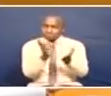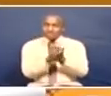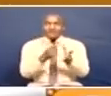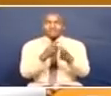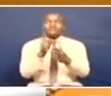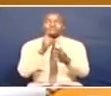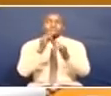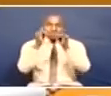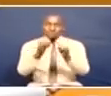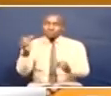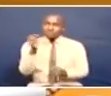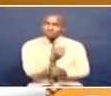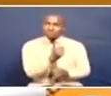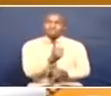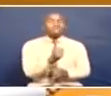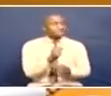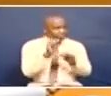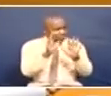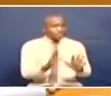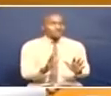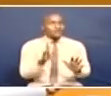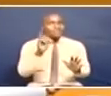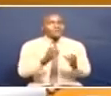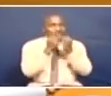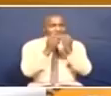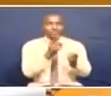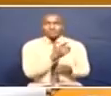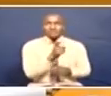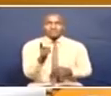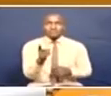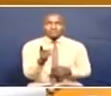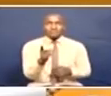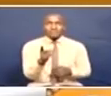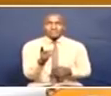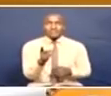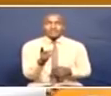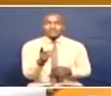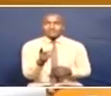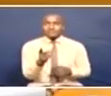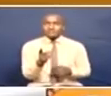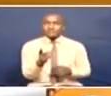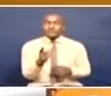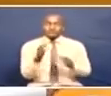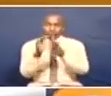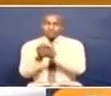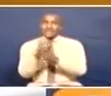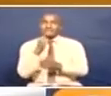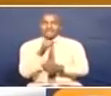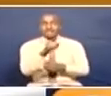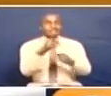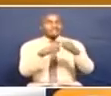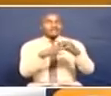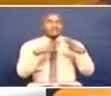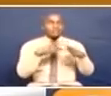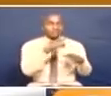them tomorrow, this country is bigger than. We must continue telling them that this much ado that Jubilee says, these nine people,